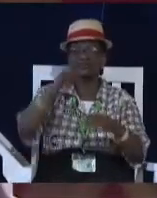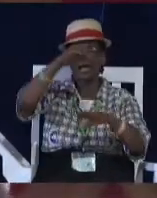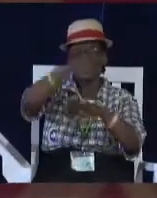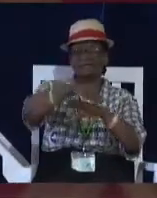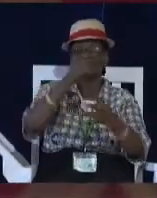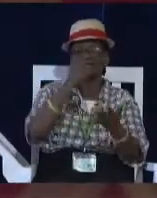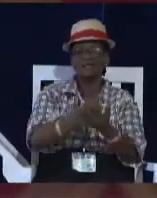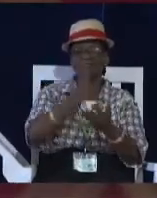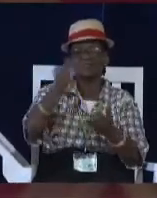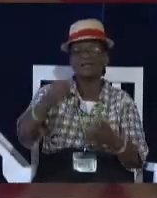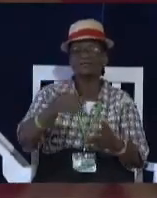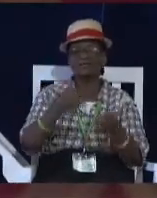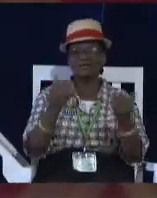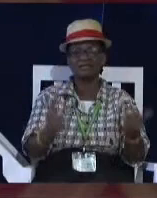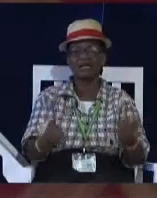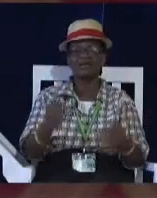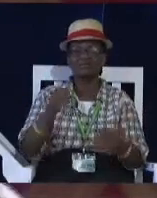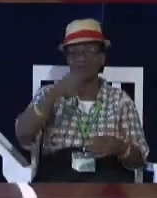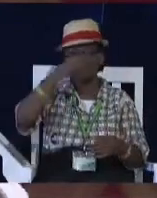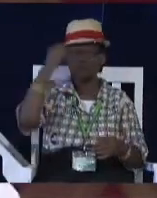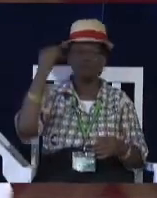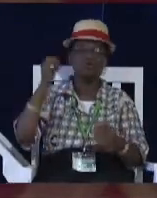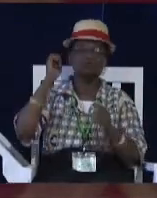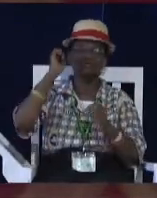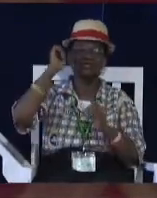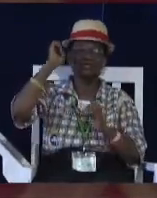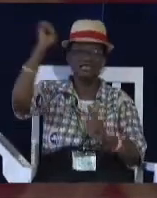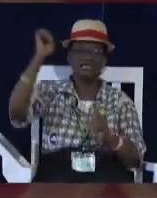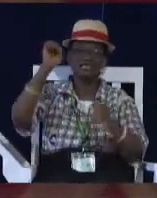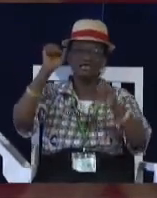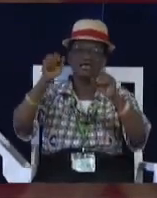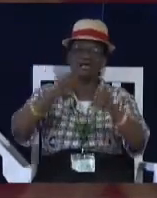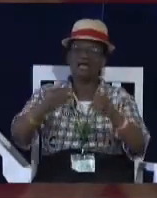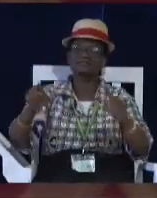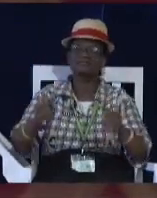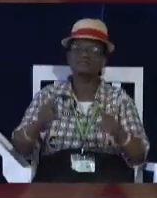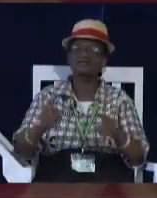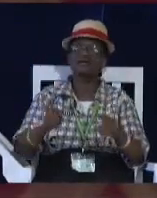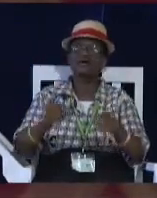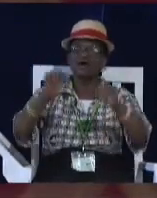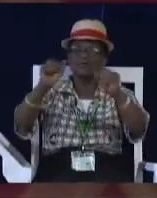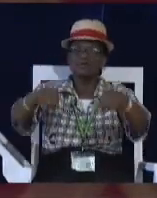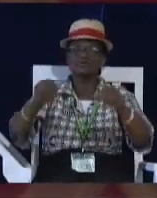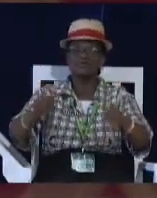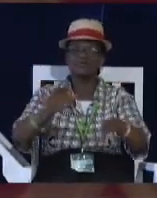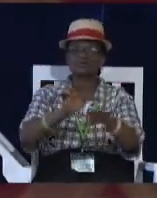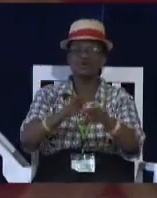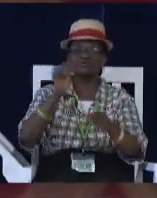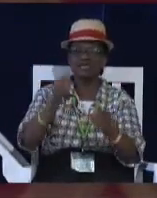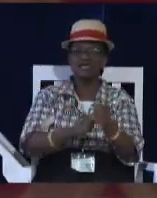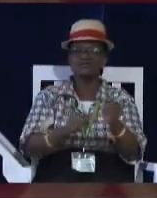Now, because he could not possibly touch everybody that came,